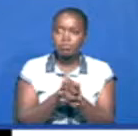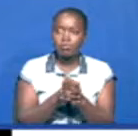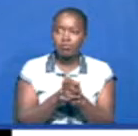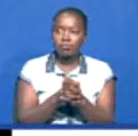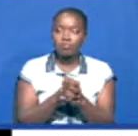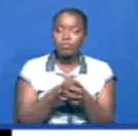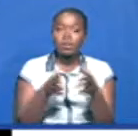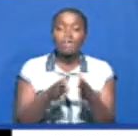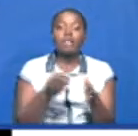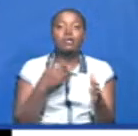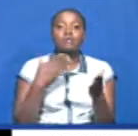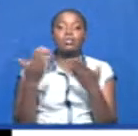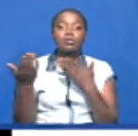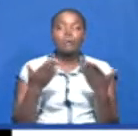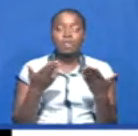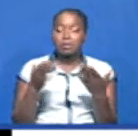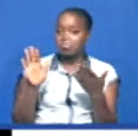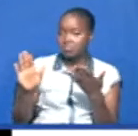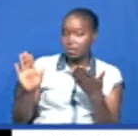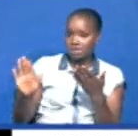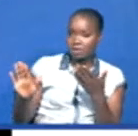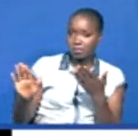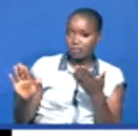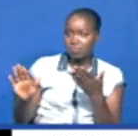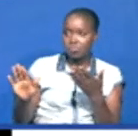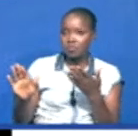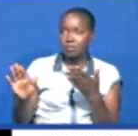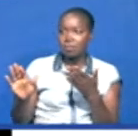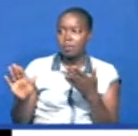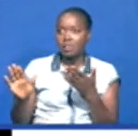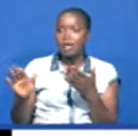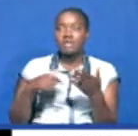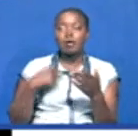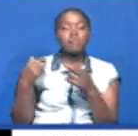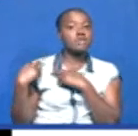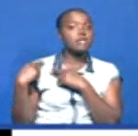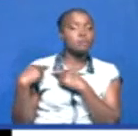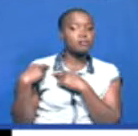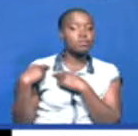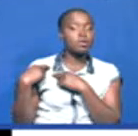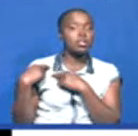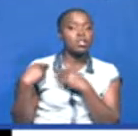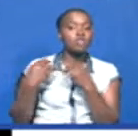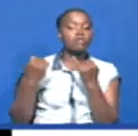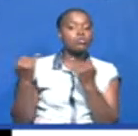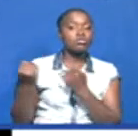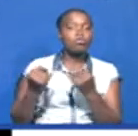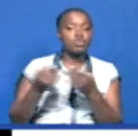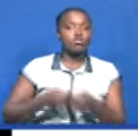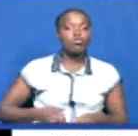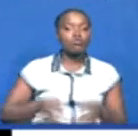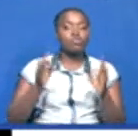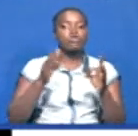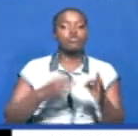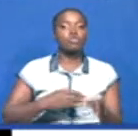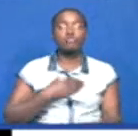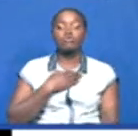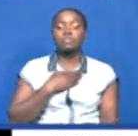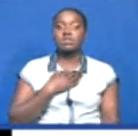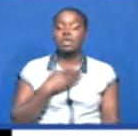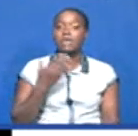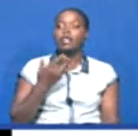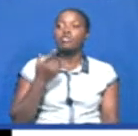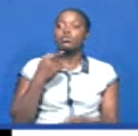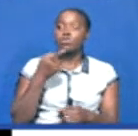Allow me to welcome him, and I would say ni wajibu wangu sasa ni mwalike mgeni wetu rani Bwana Wanyama Usiambo aje